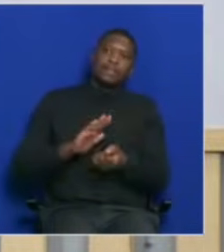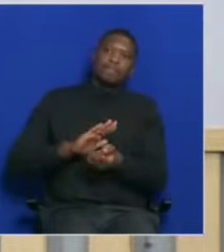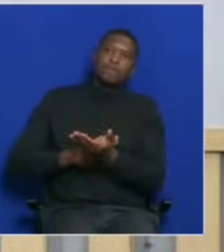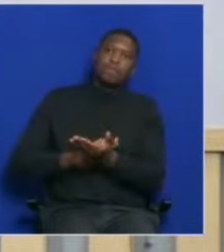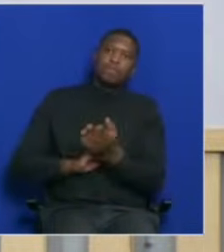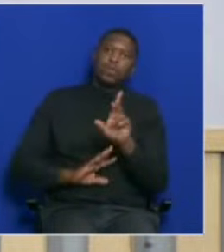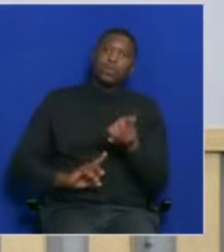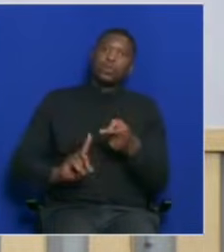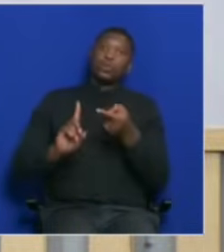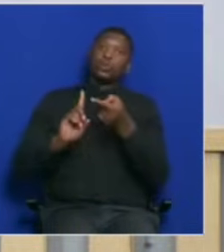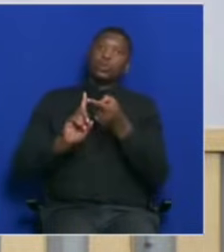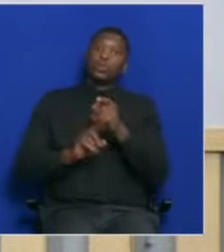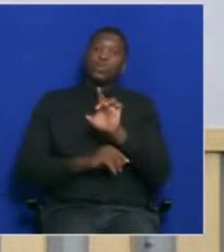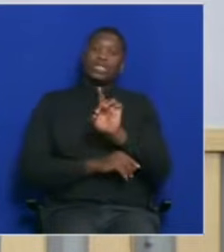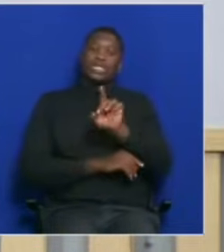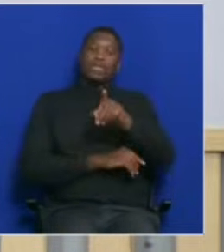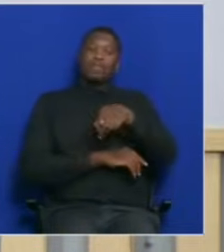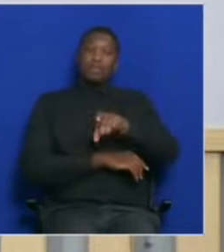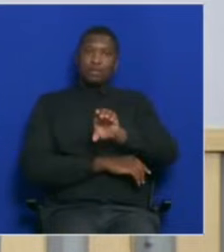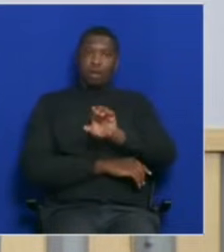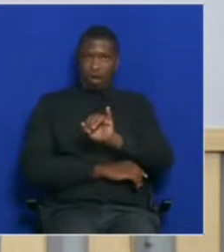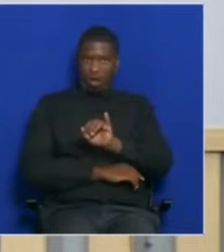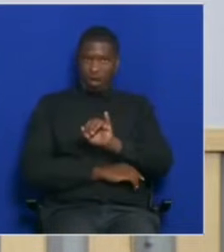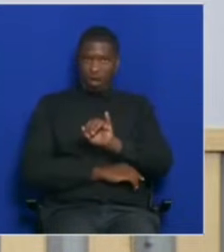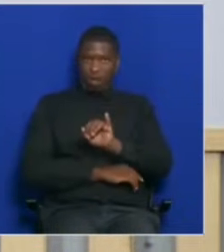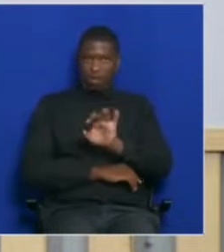DPCI and to IPID